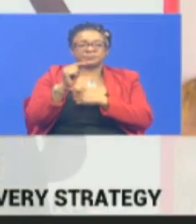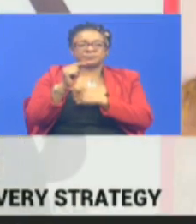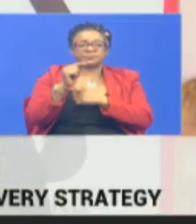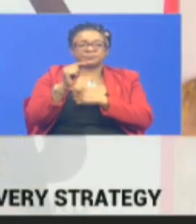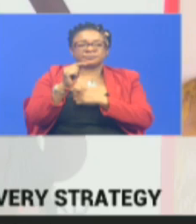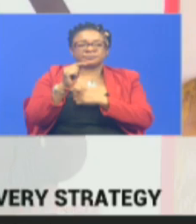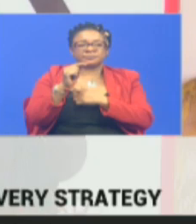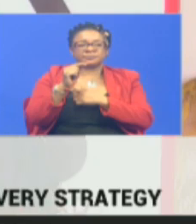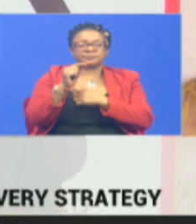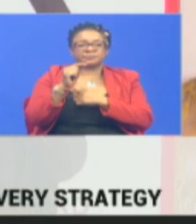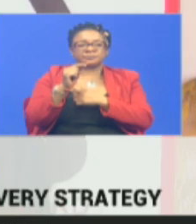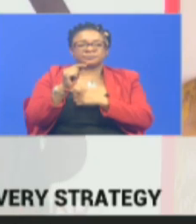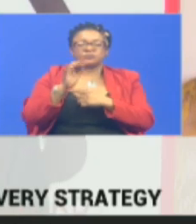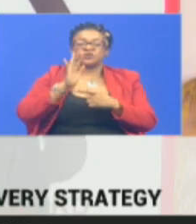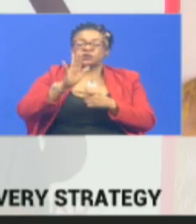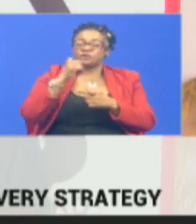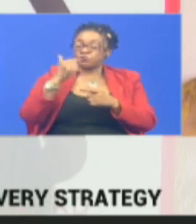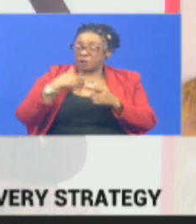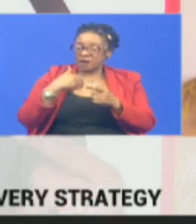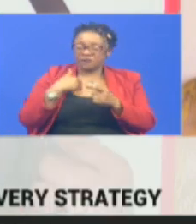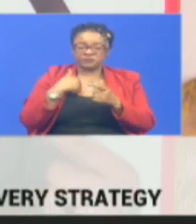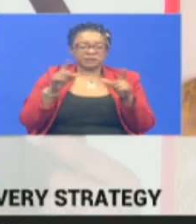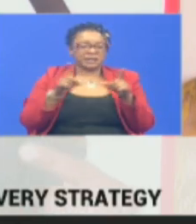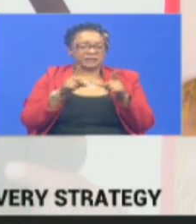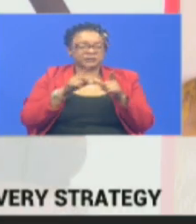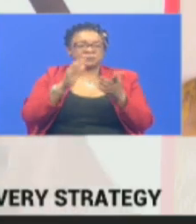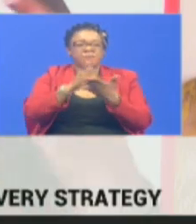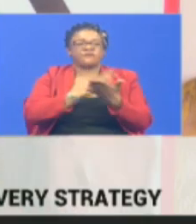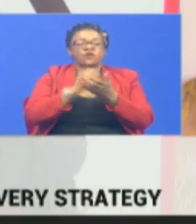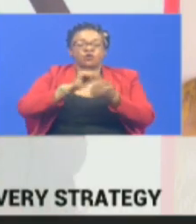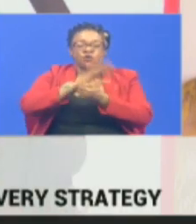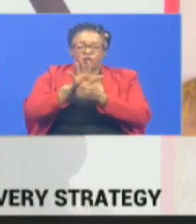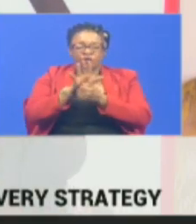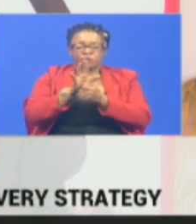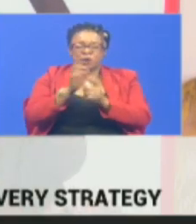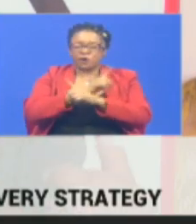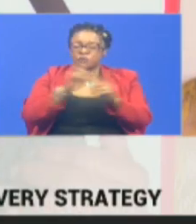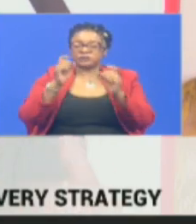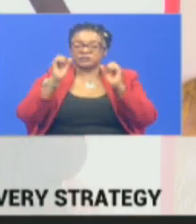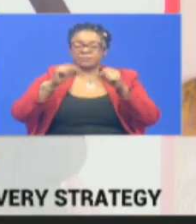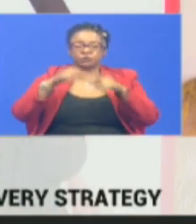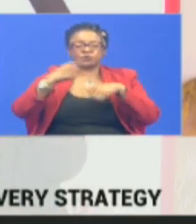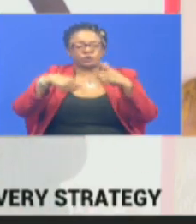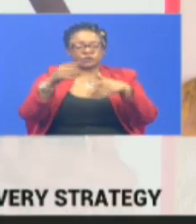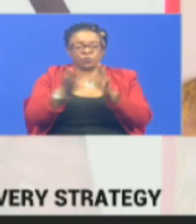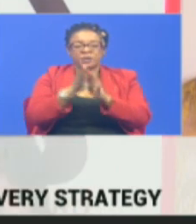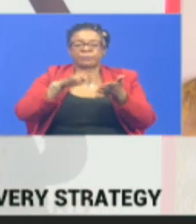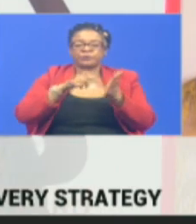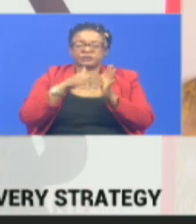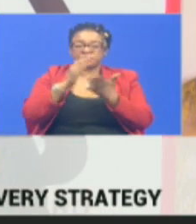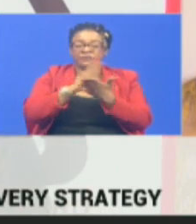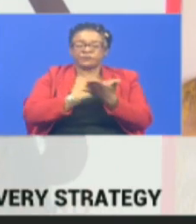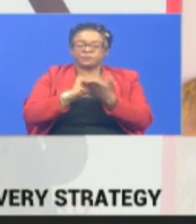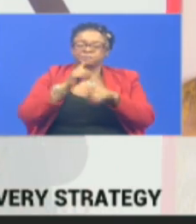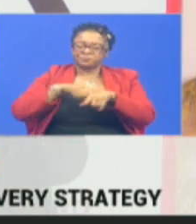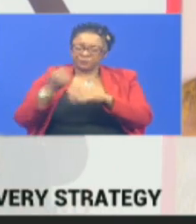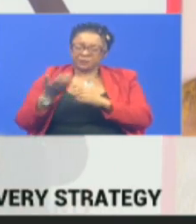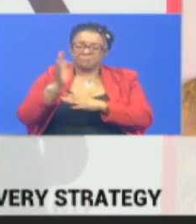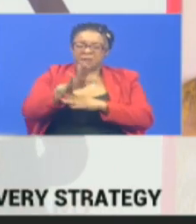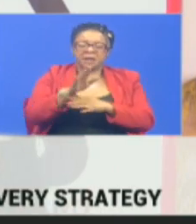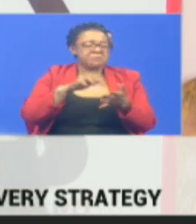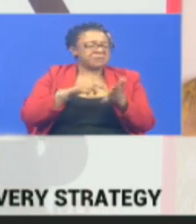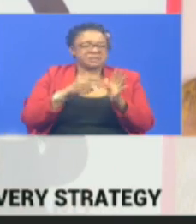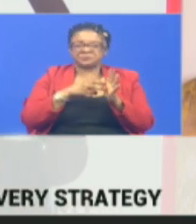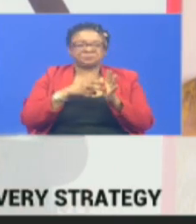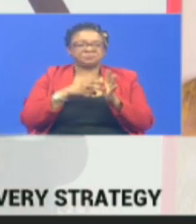Those who had obtained licenses before COVID and now and were not able to continue with their projects because of COVID, when they come back, we don't have to, they don't need a